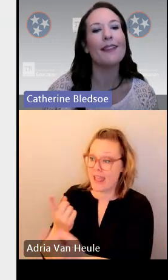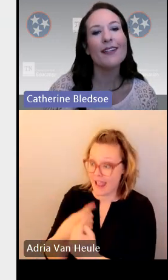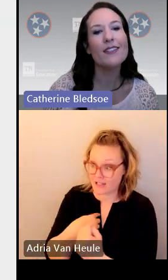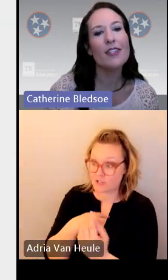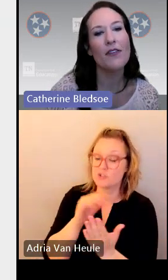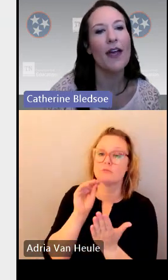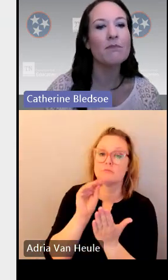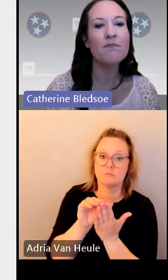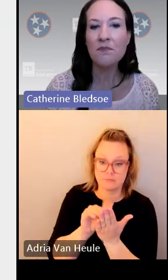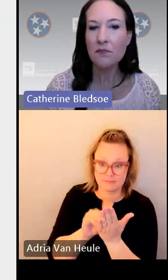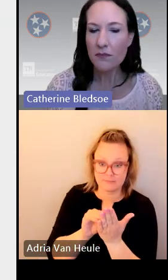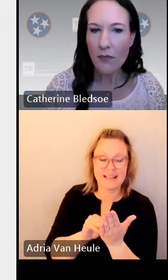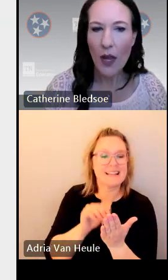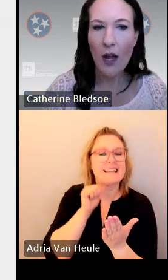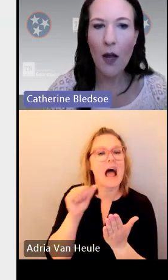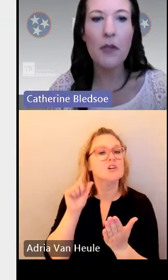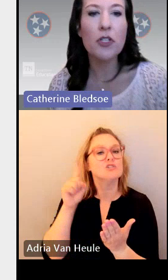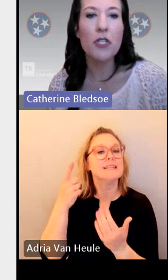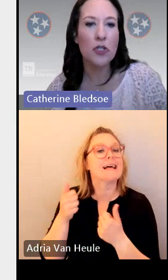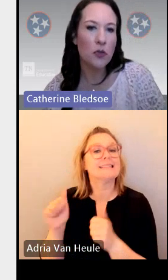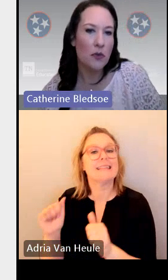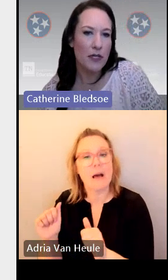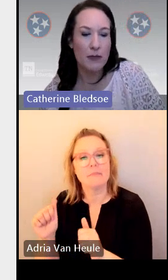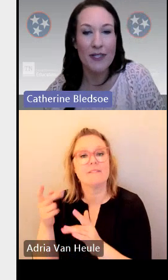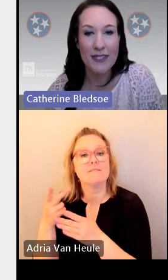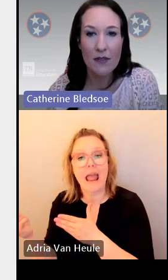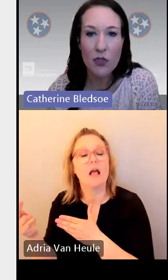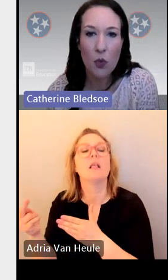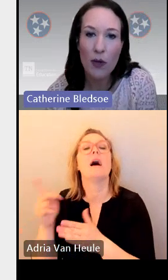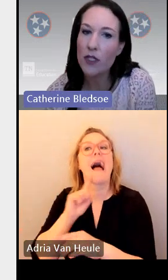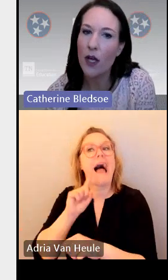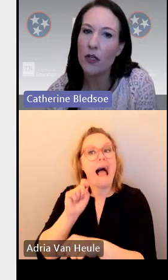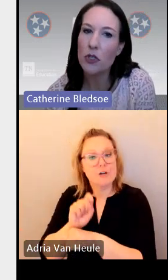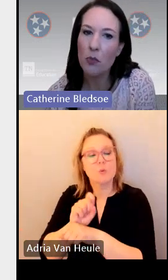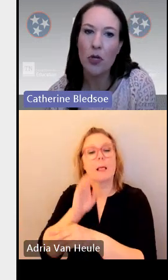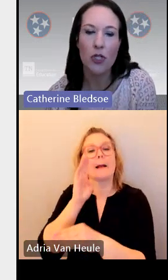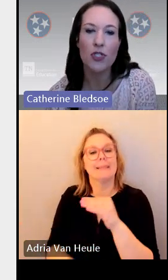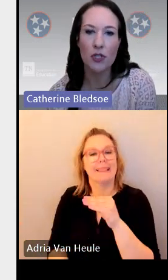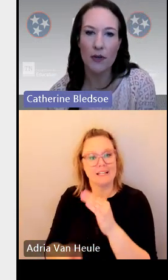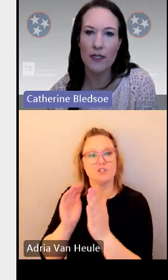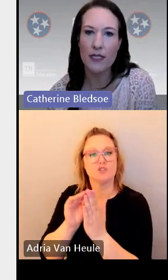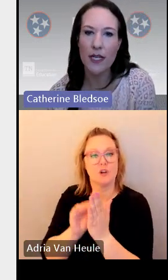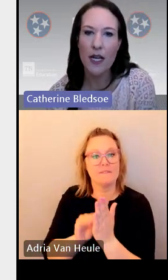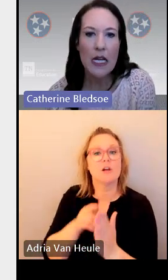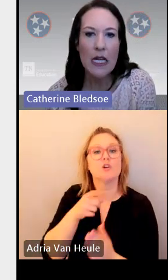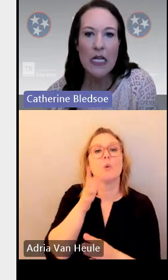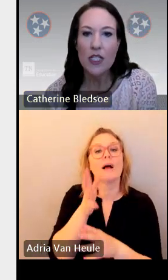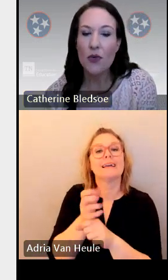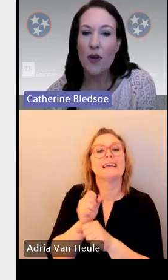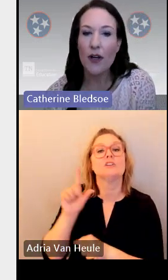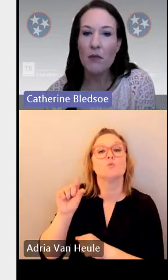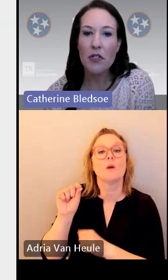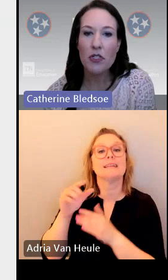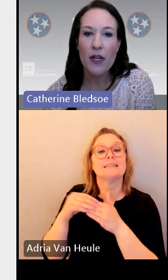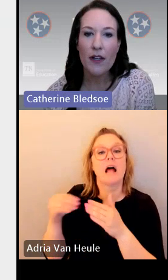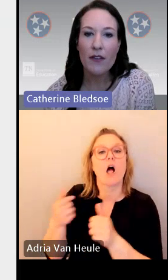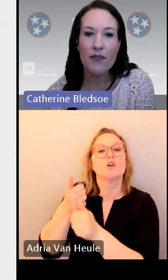but a completed survey, your district will receive $20 per student.